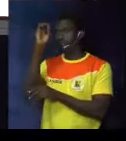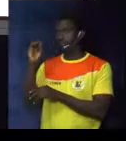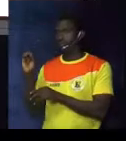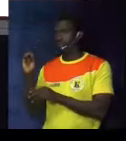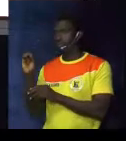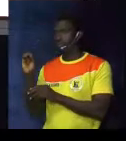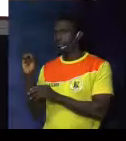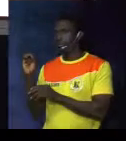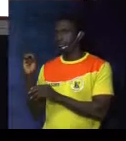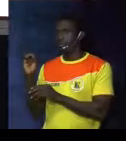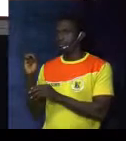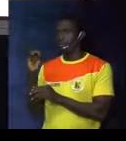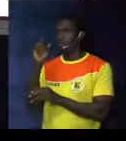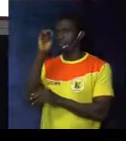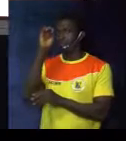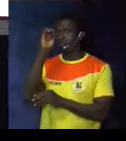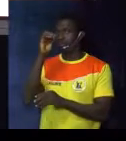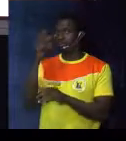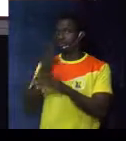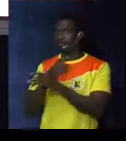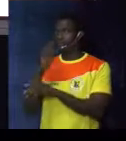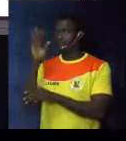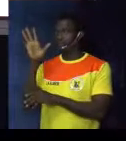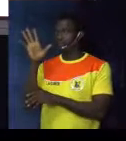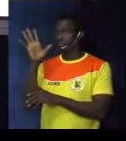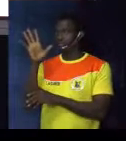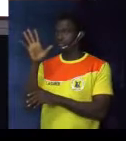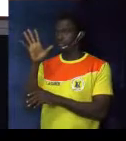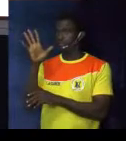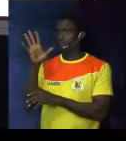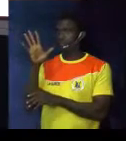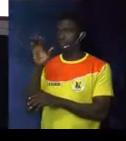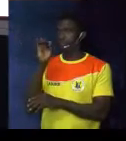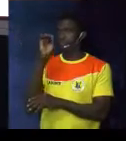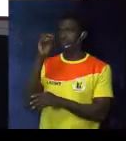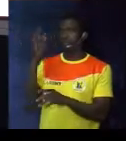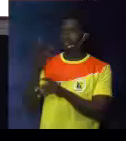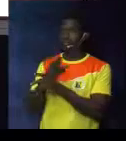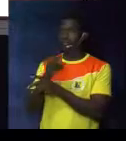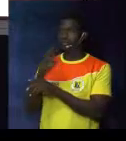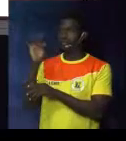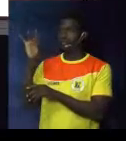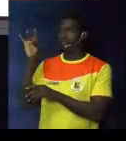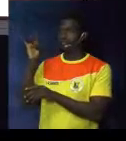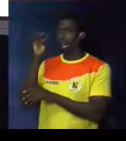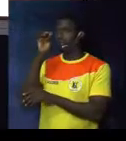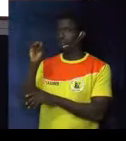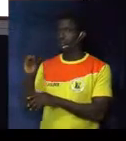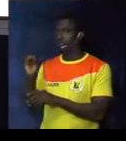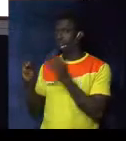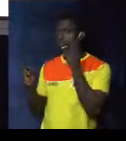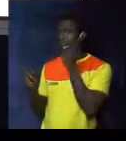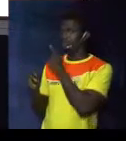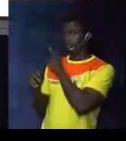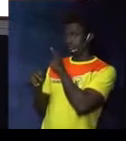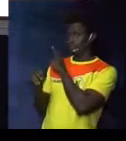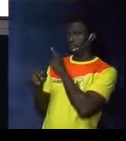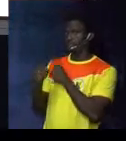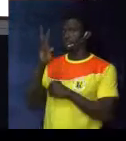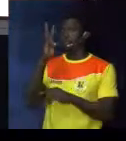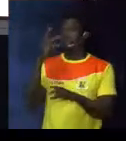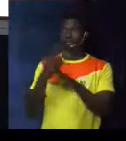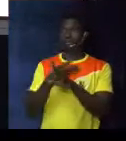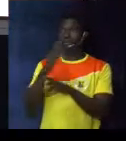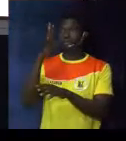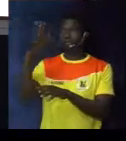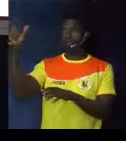because 0 is on top and 5 is to the side. That's 0. So I write 0 0 because I must put 2 digits. And here 0 times 8 of course is 0 0. Now here